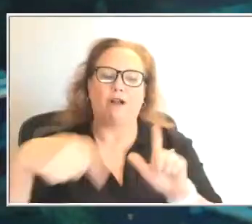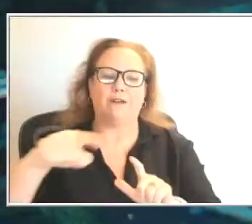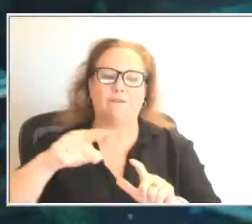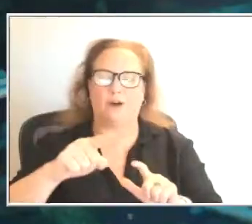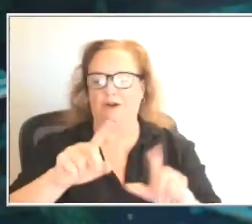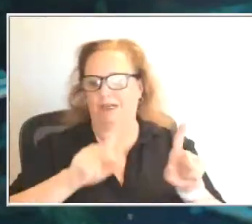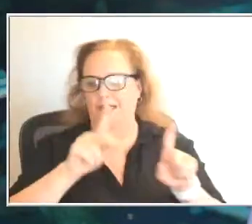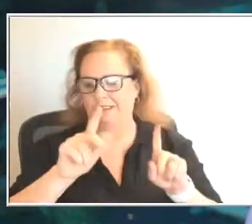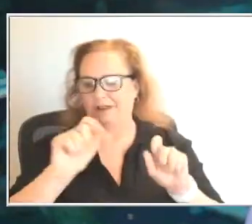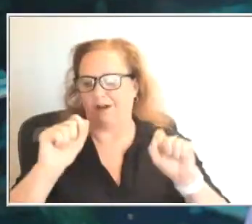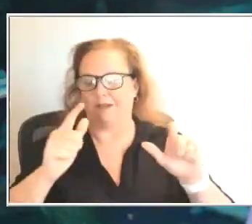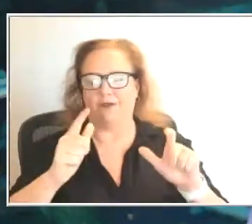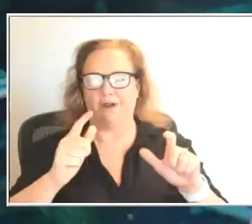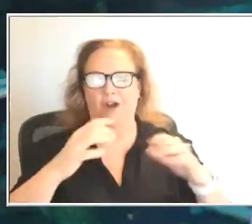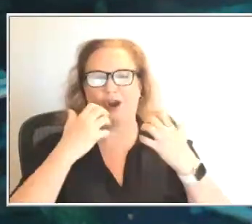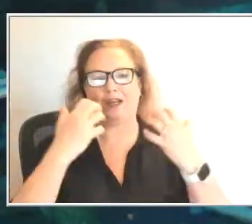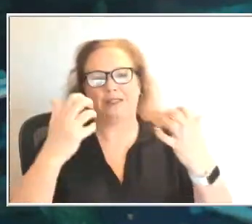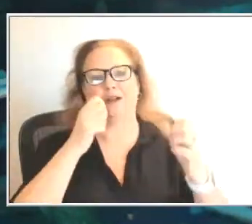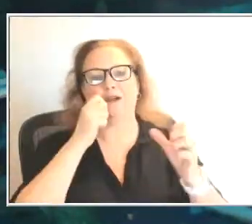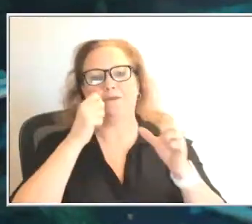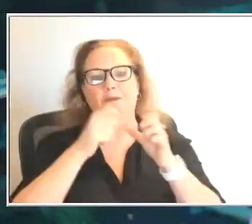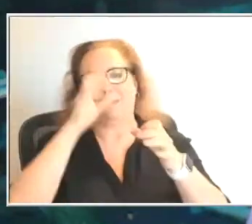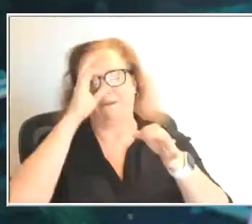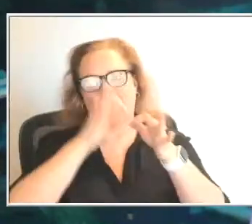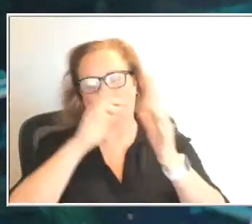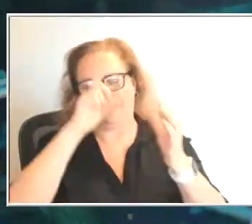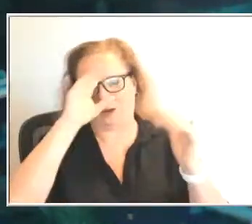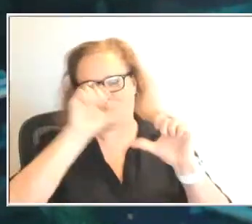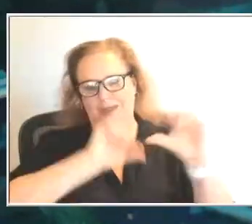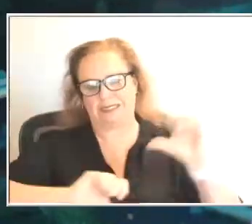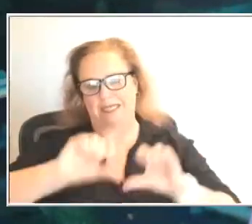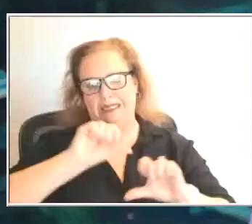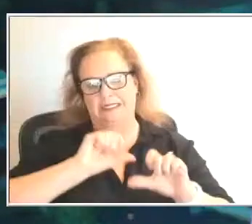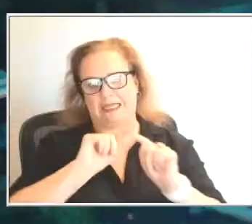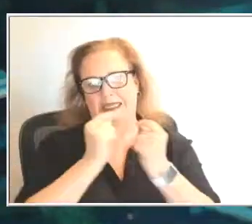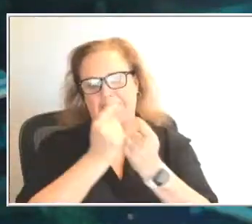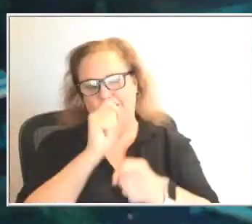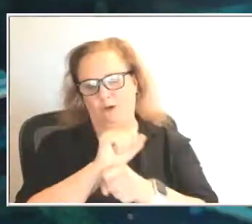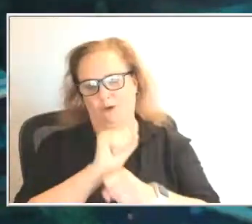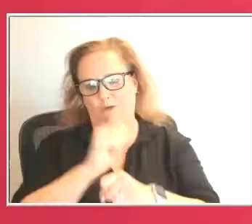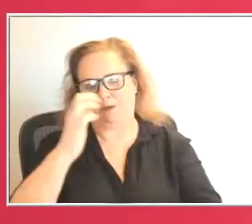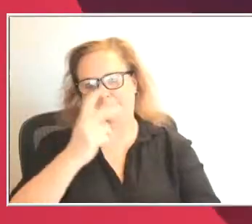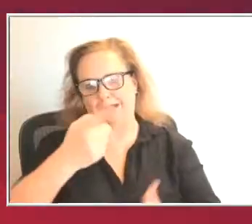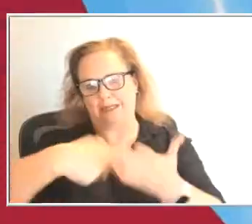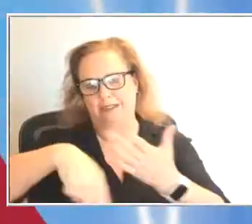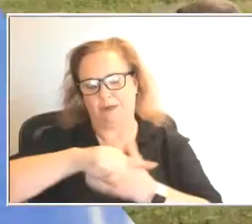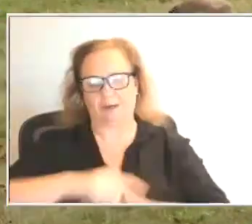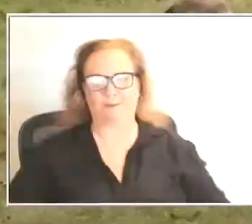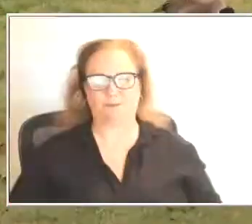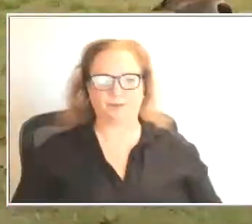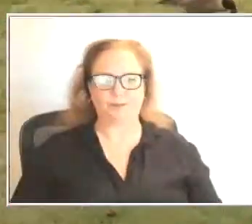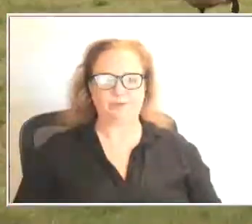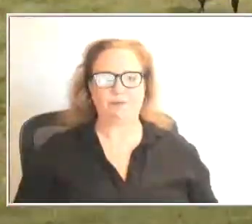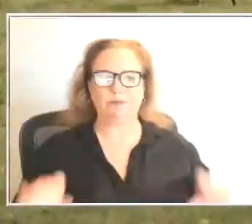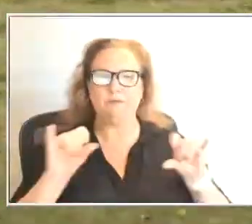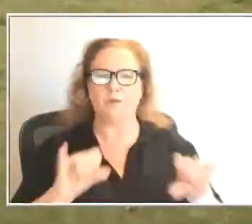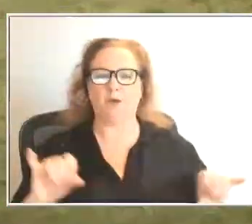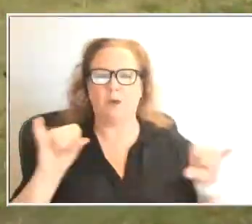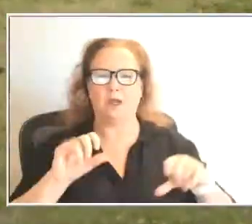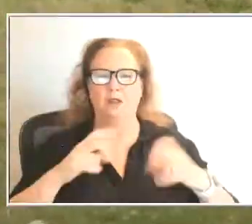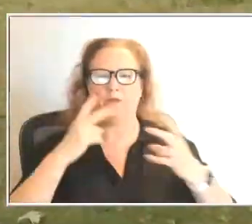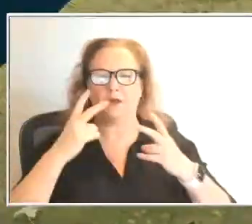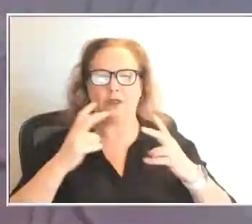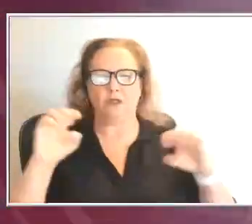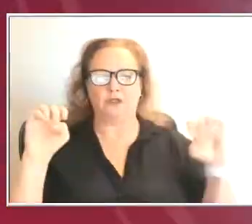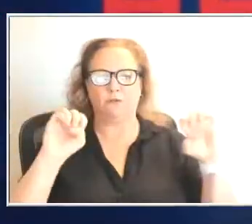all of our audience. Remember, faith, hope, and science, and teamwork. We'll be back next week. A routine visit leads to an